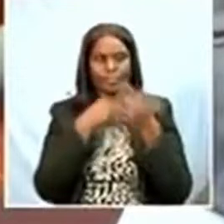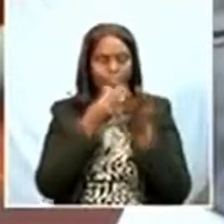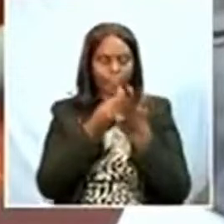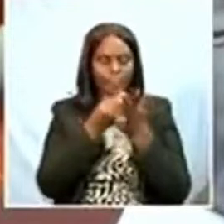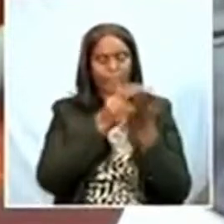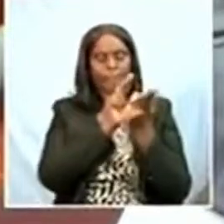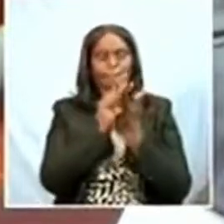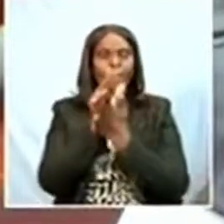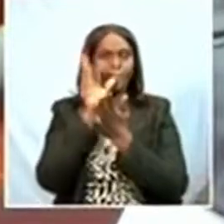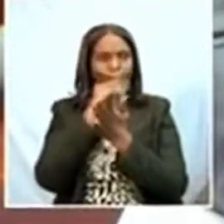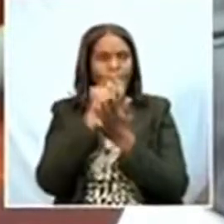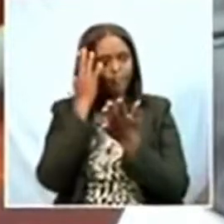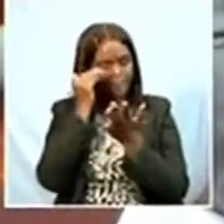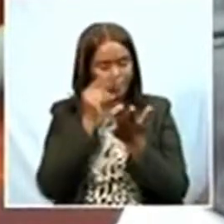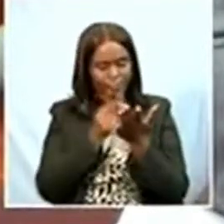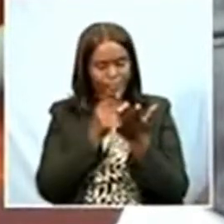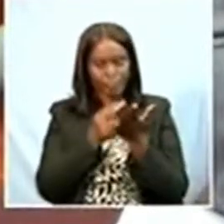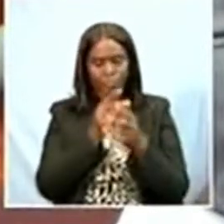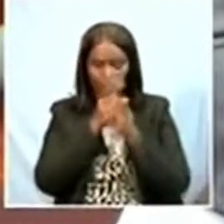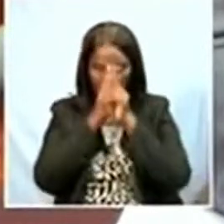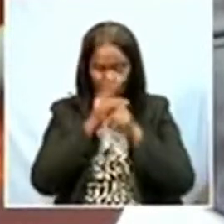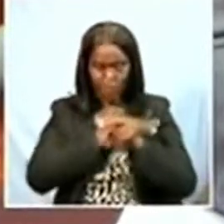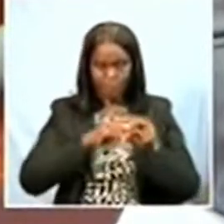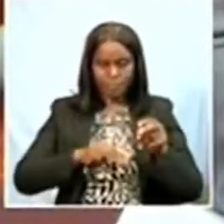ratified? Your Honour members,